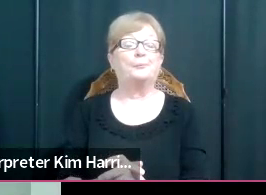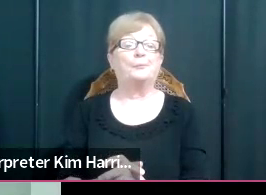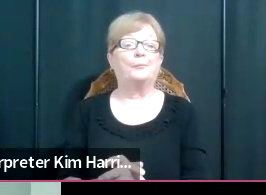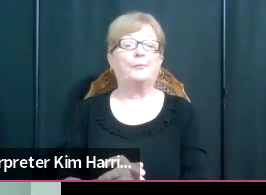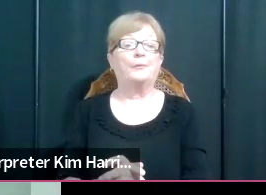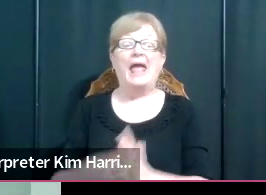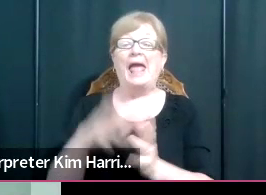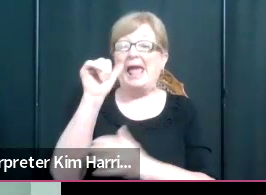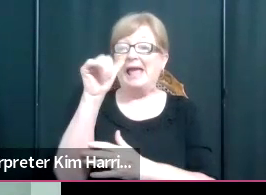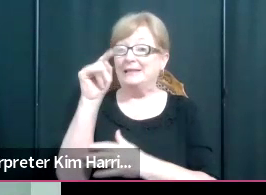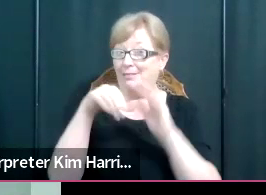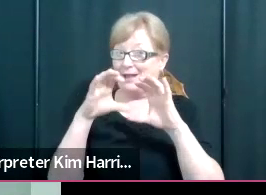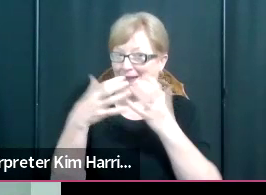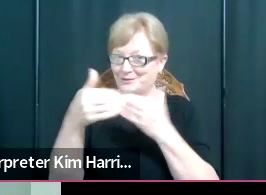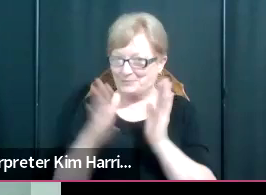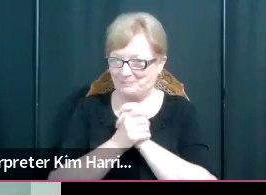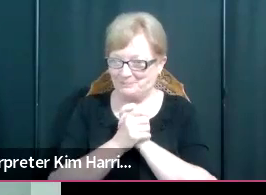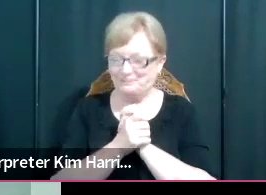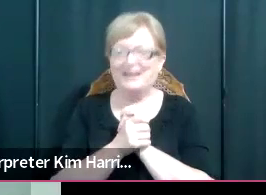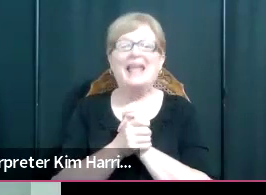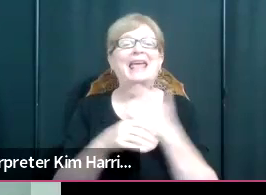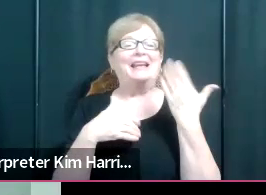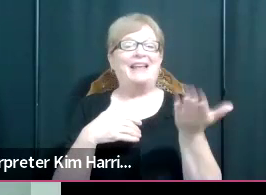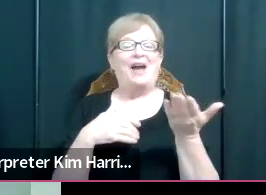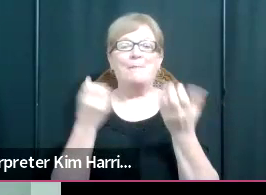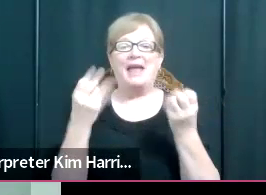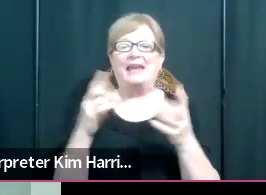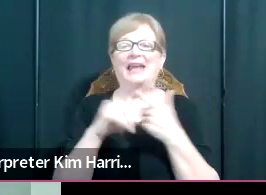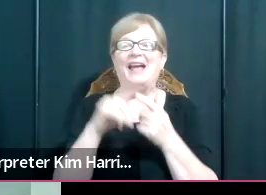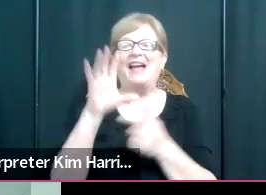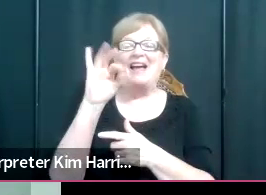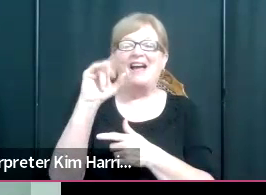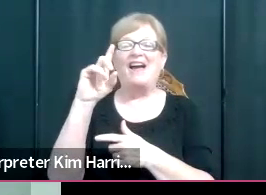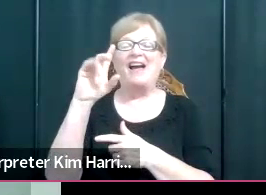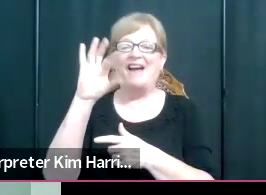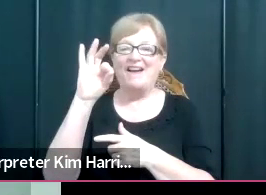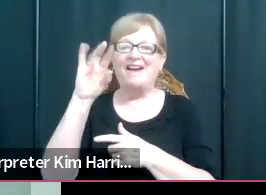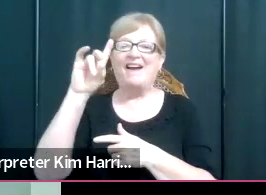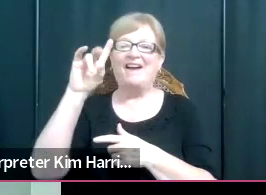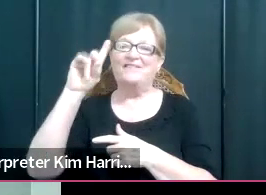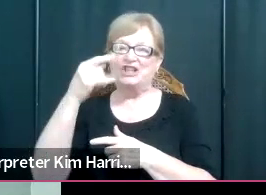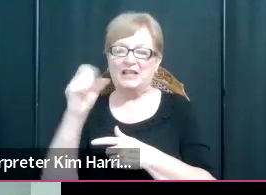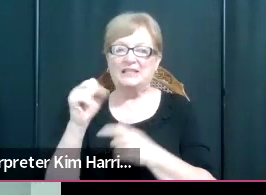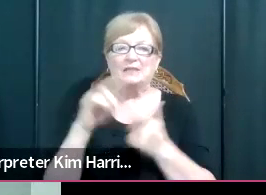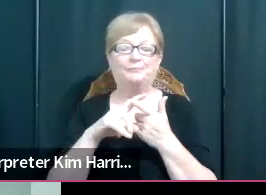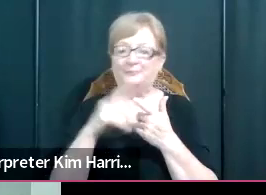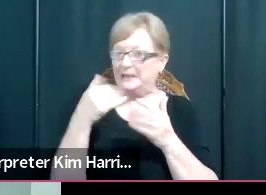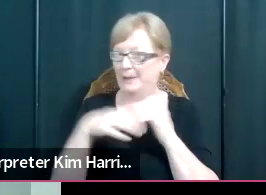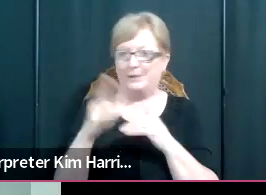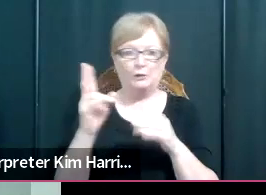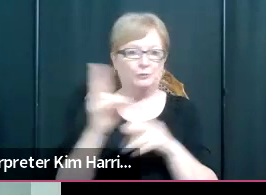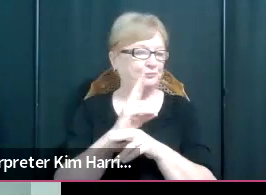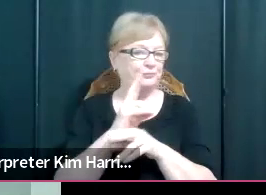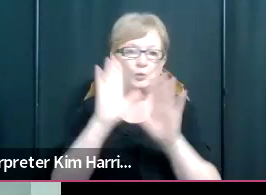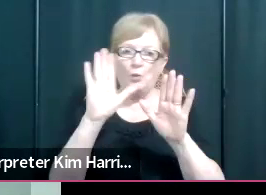AT in the classroom. Many of the different fidgets and other items we talked about today can be great options